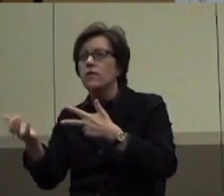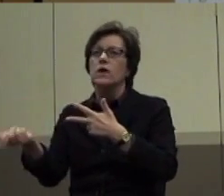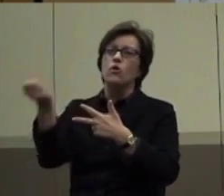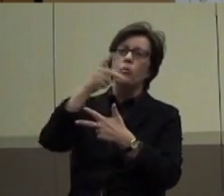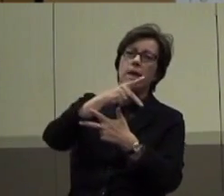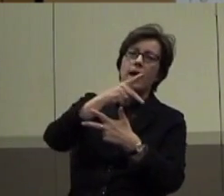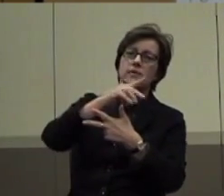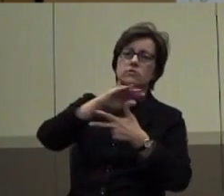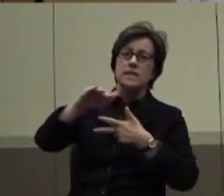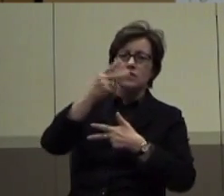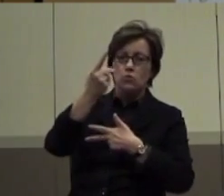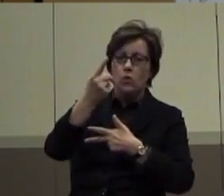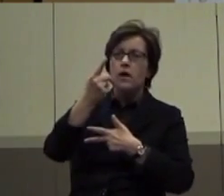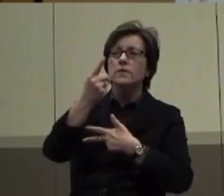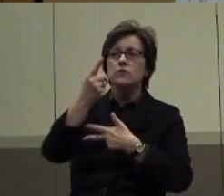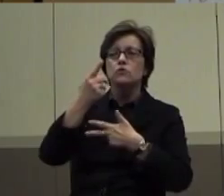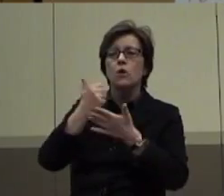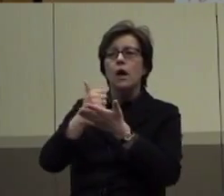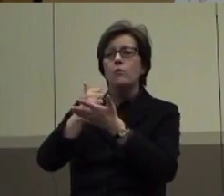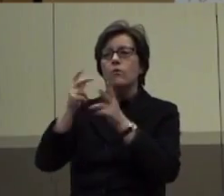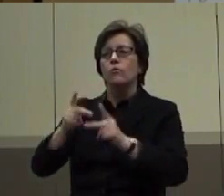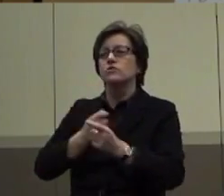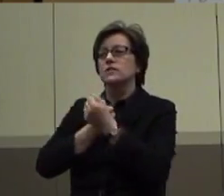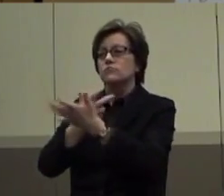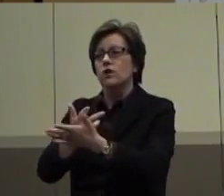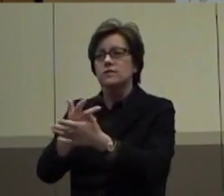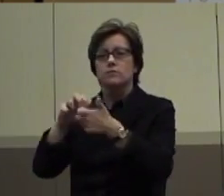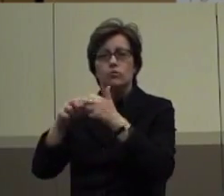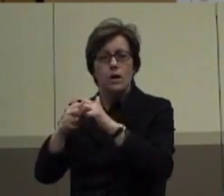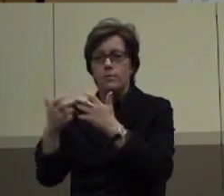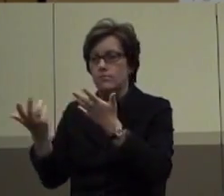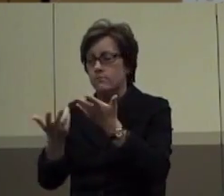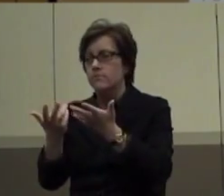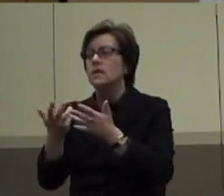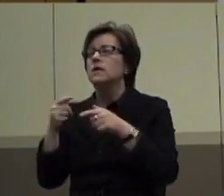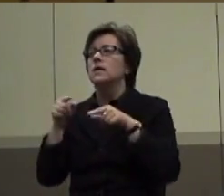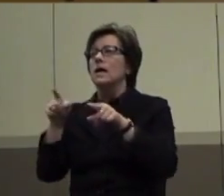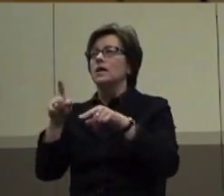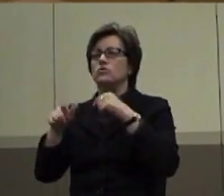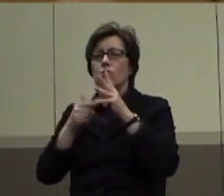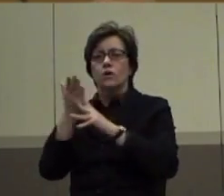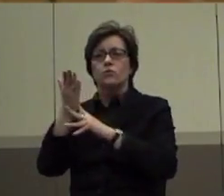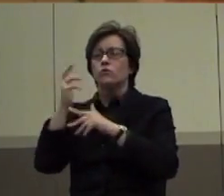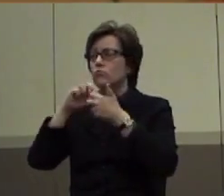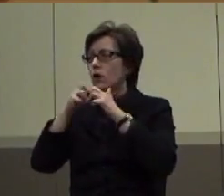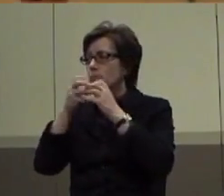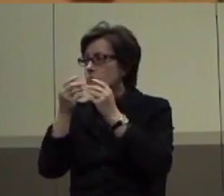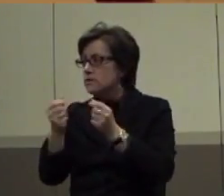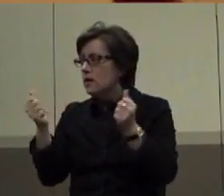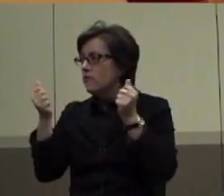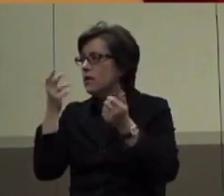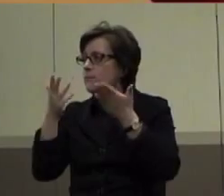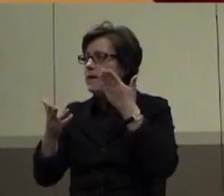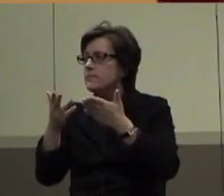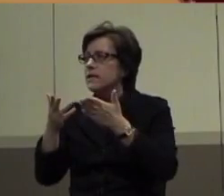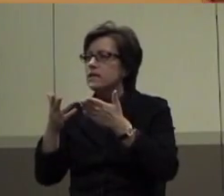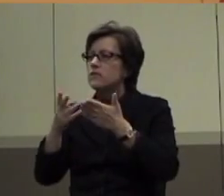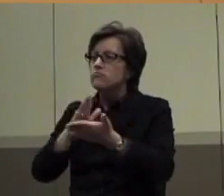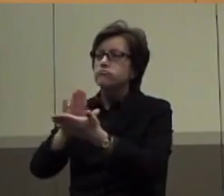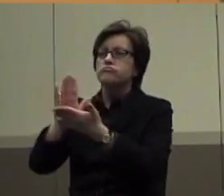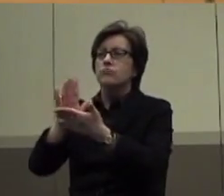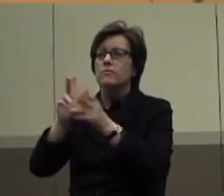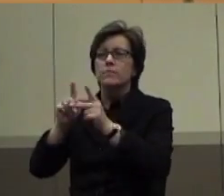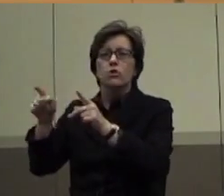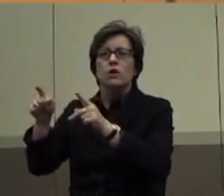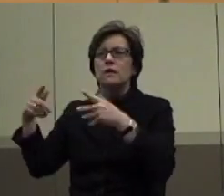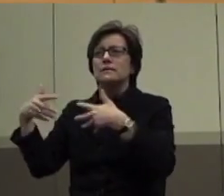the person express the problem. Okay, as you're going through the problem solving, you may get people who are scared. You're going to have to go